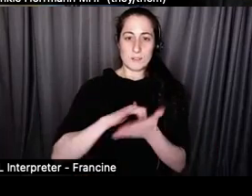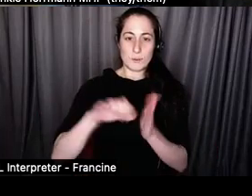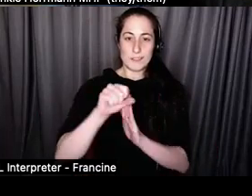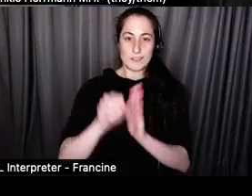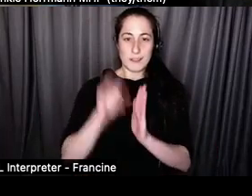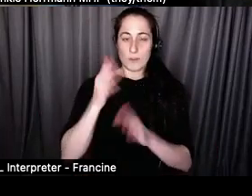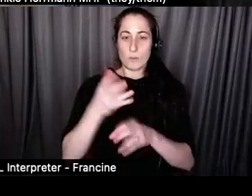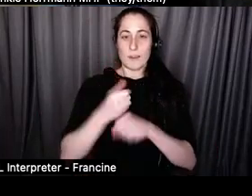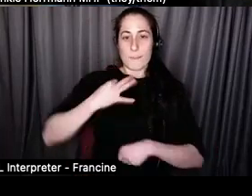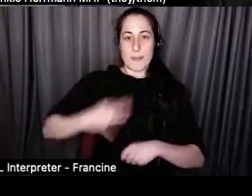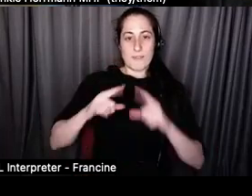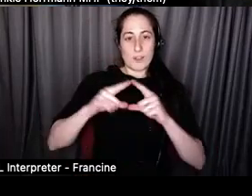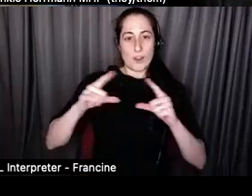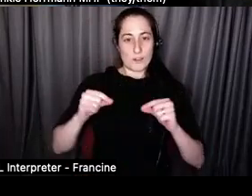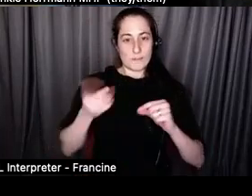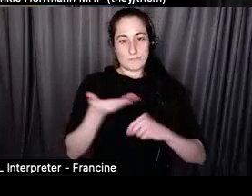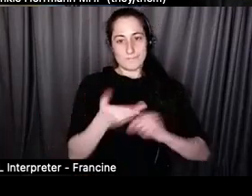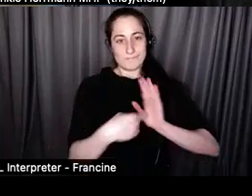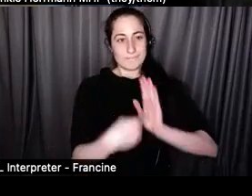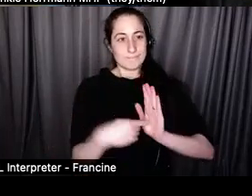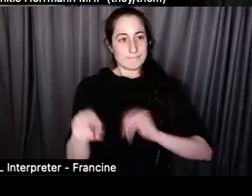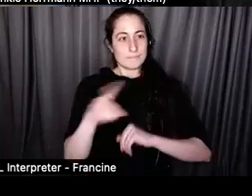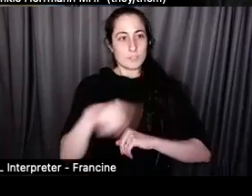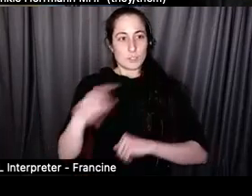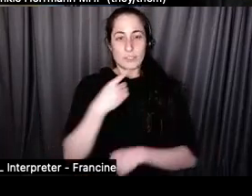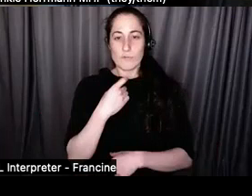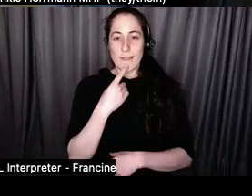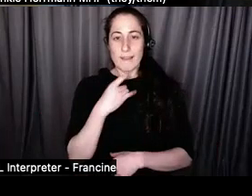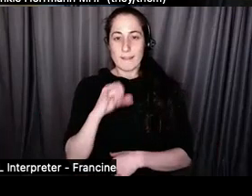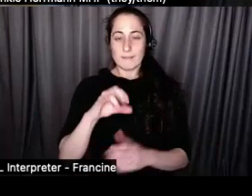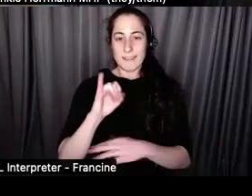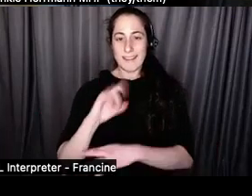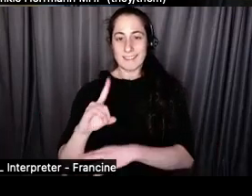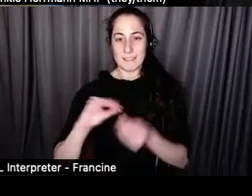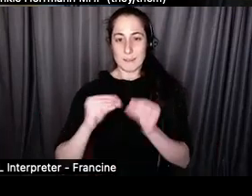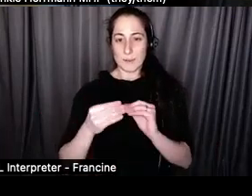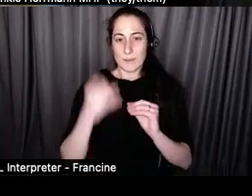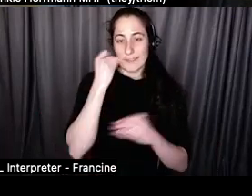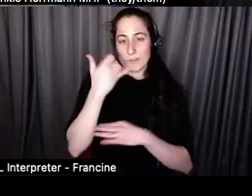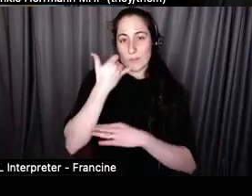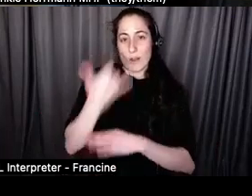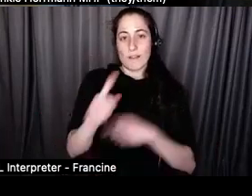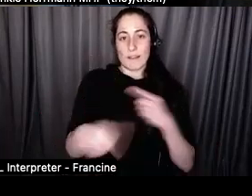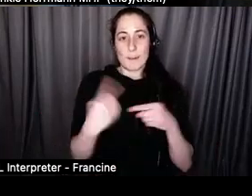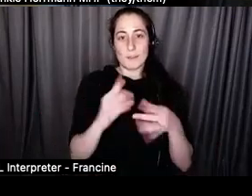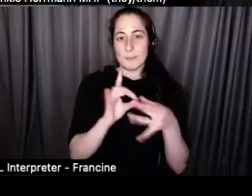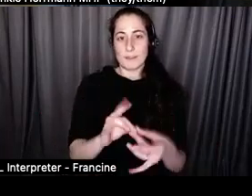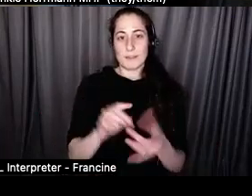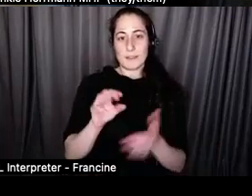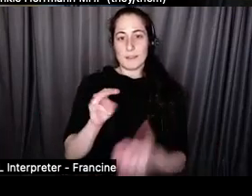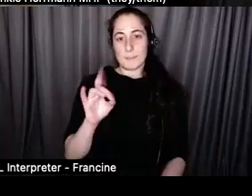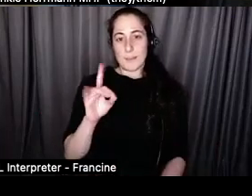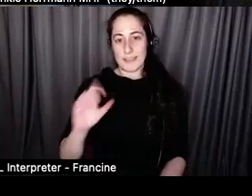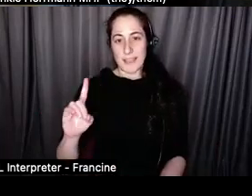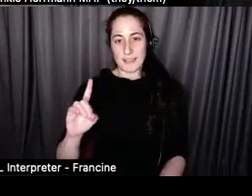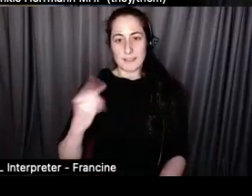card. You can see there circled in red would be your Medicaid ID. If you're ever calling about anything related to Medicaid, someone's going to ask you,